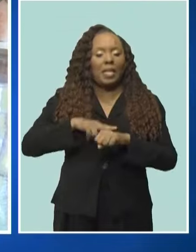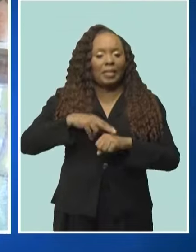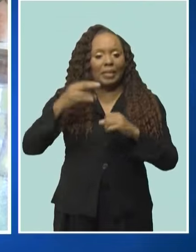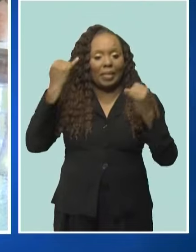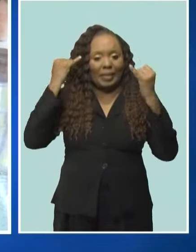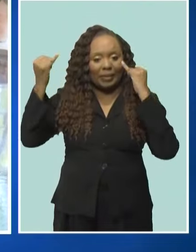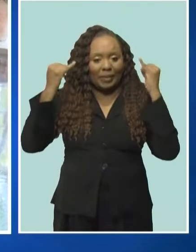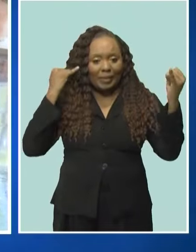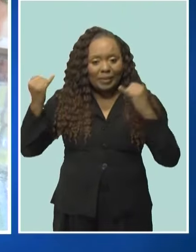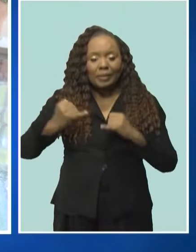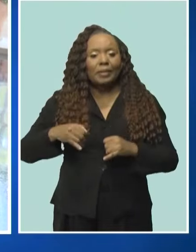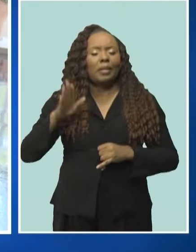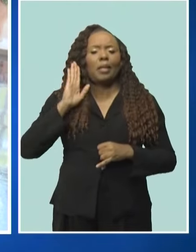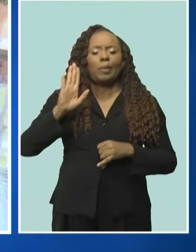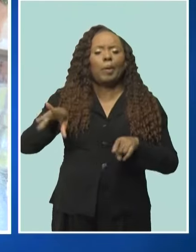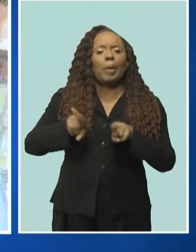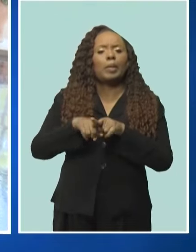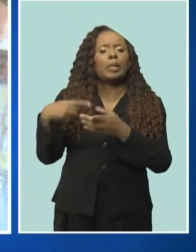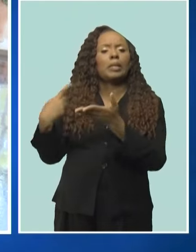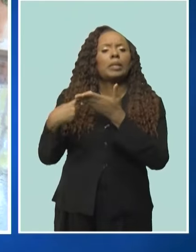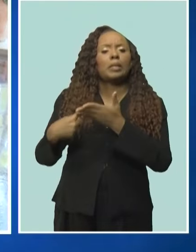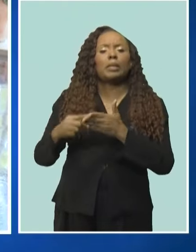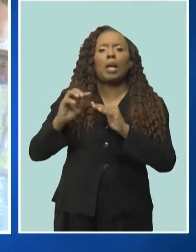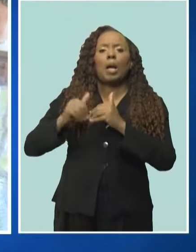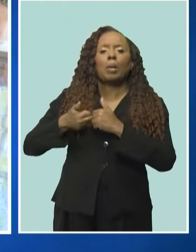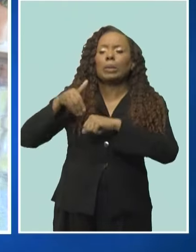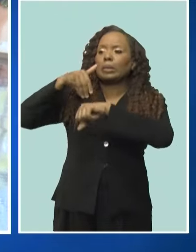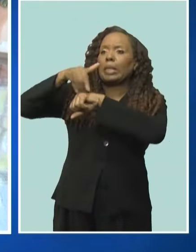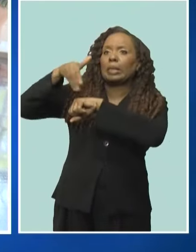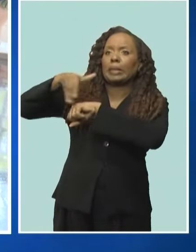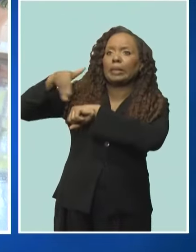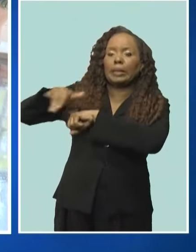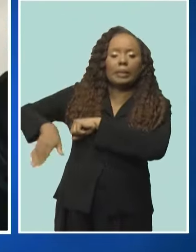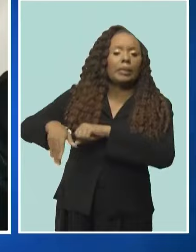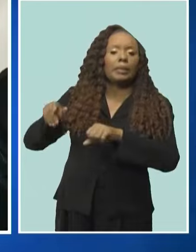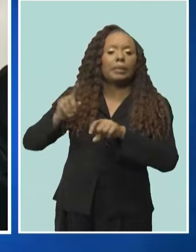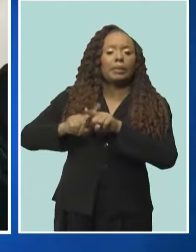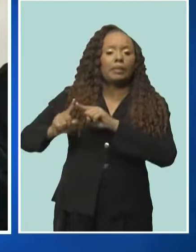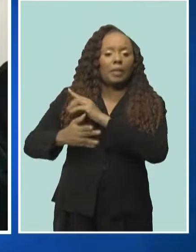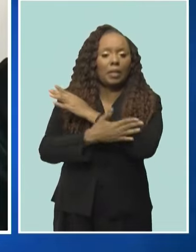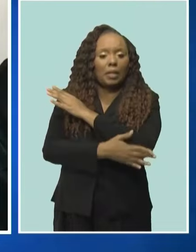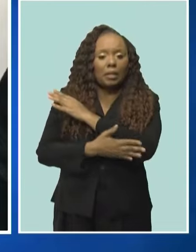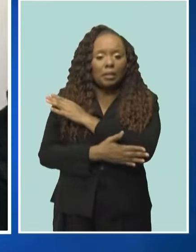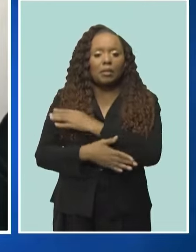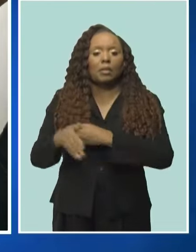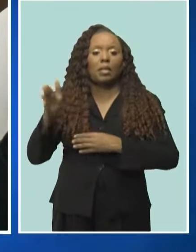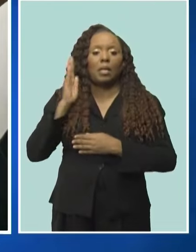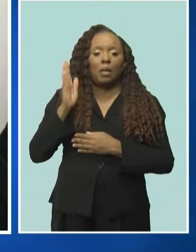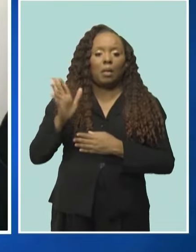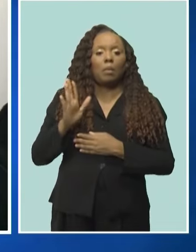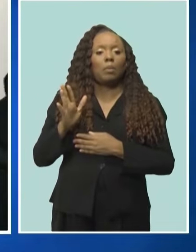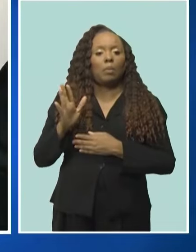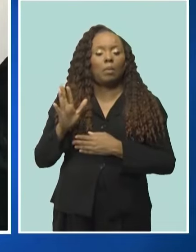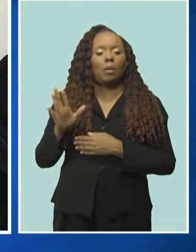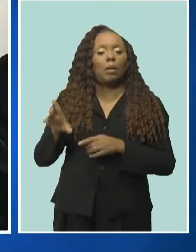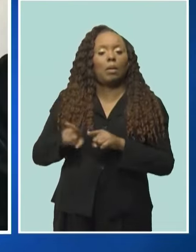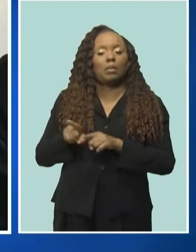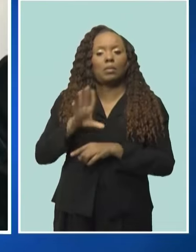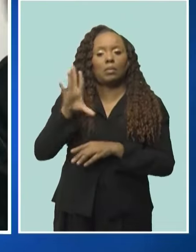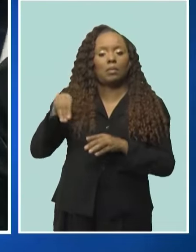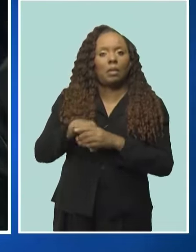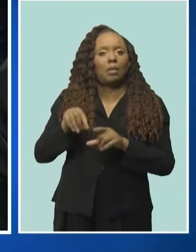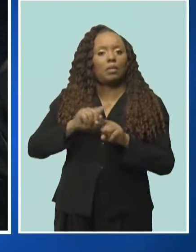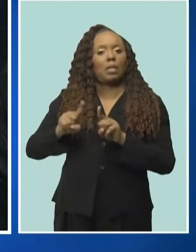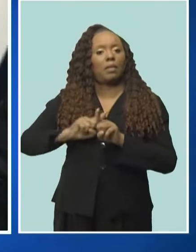regional brands will also get the attention of participants, who will be engaging high-level CARICOM and CARIForum officials during the